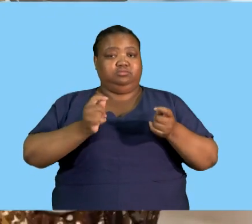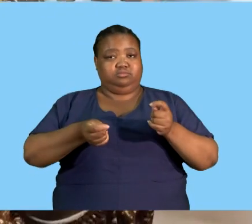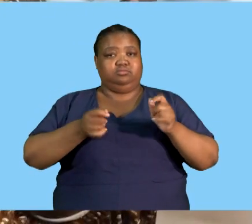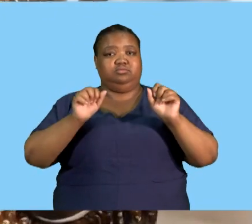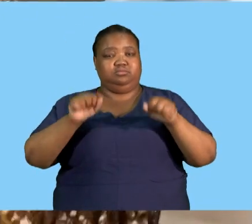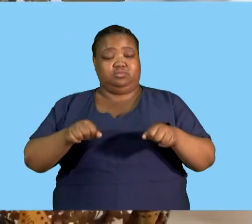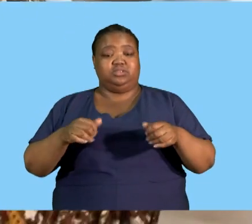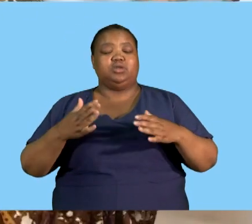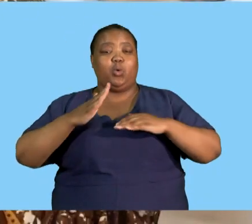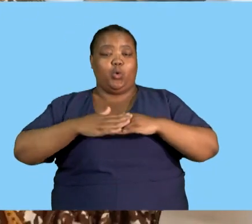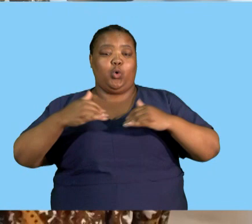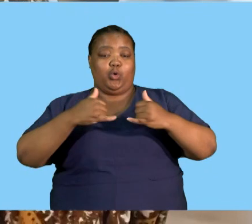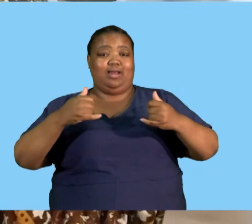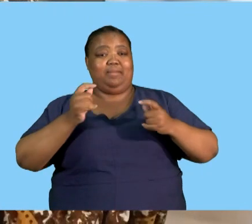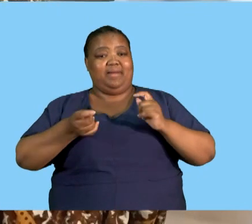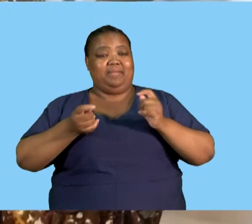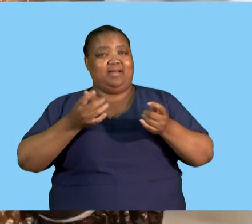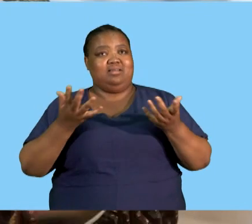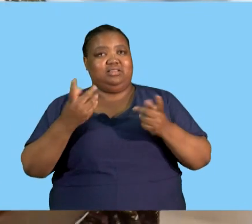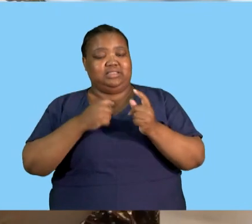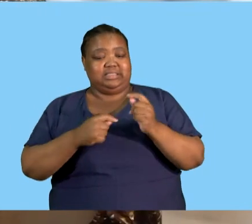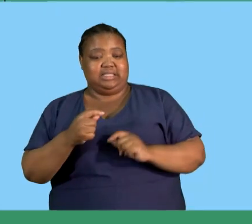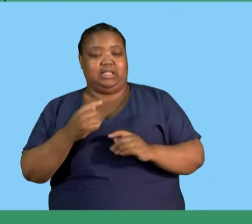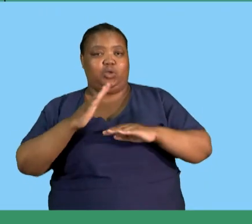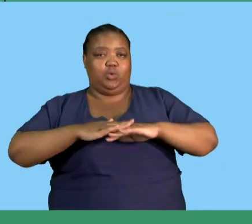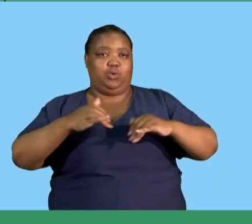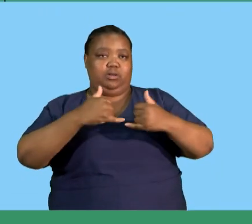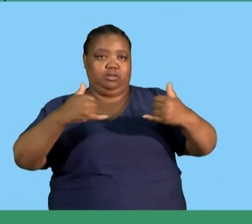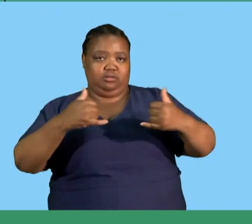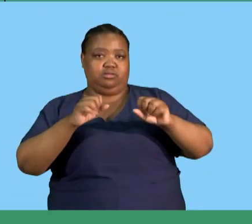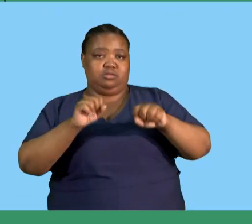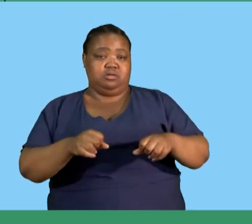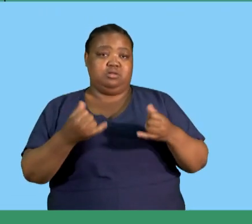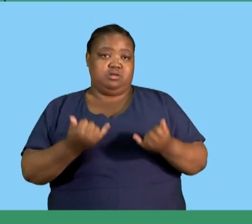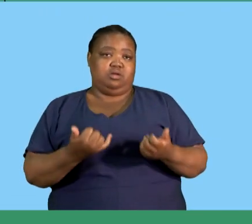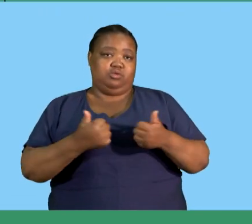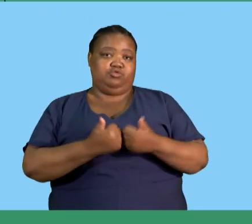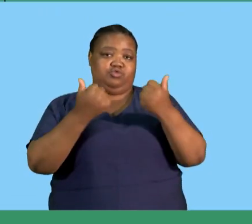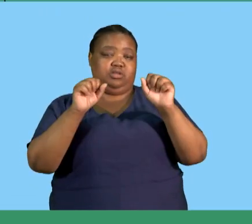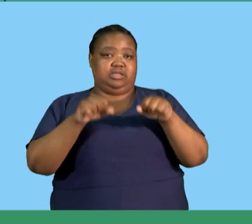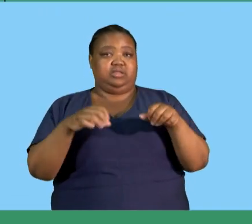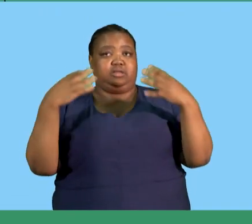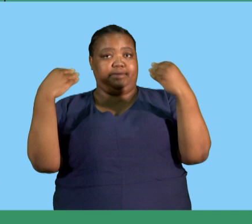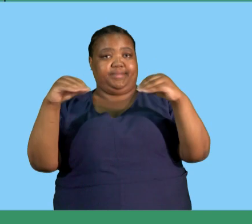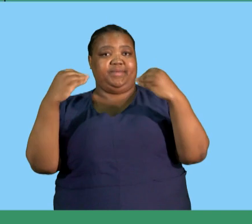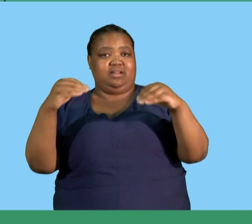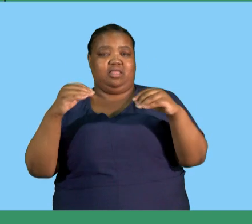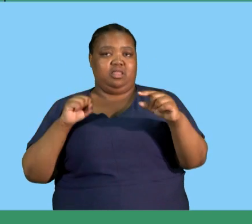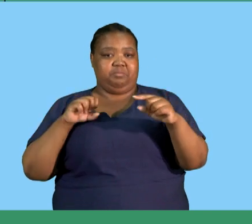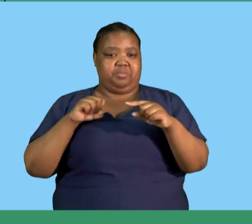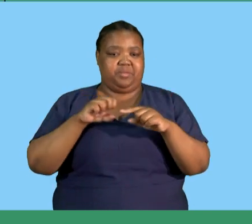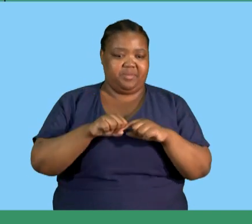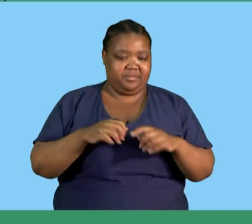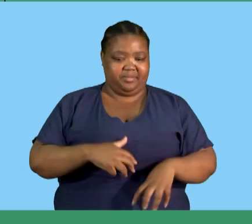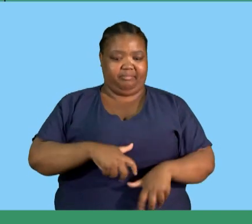e-commerce, electronical buying. Basically, buying and selling. Everything happens online. So it becomes a challenge, because sometimes businesses may not